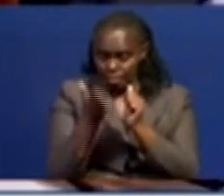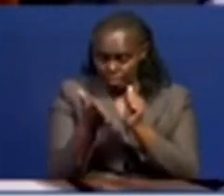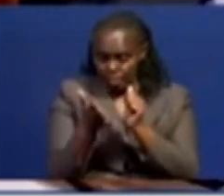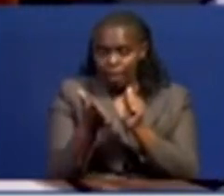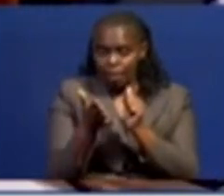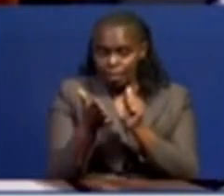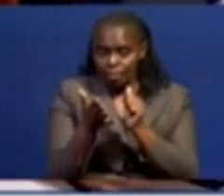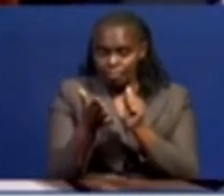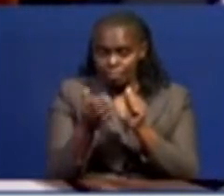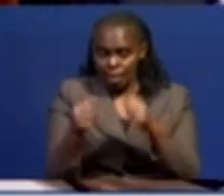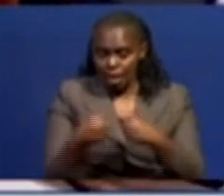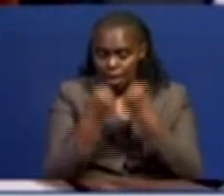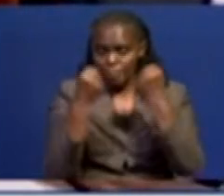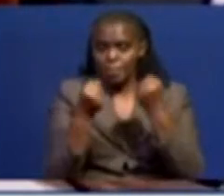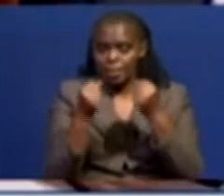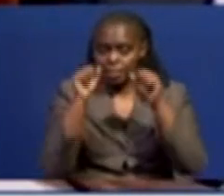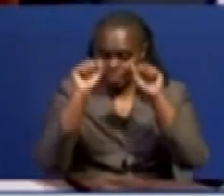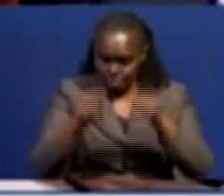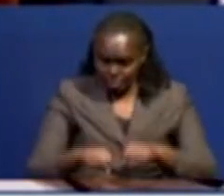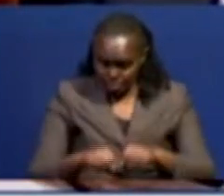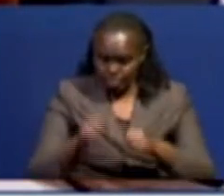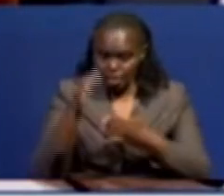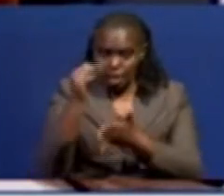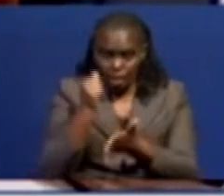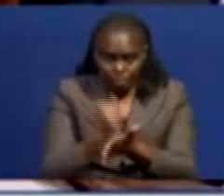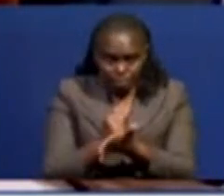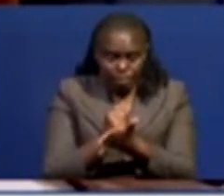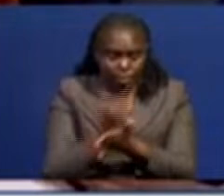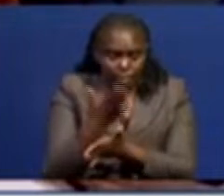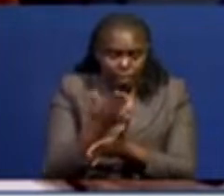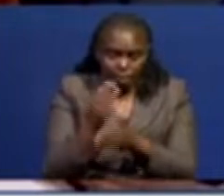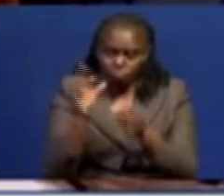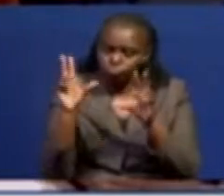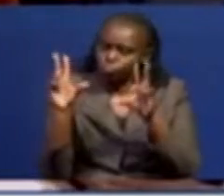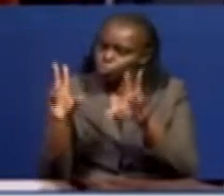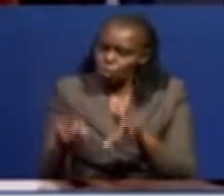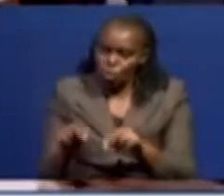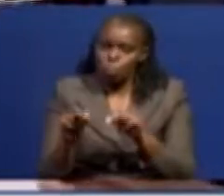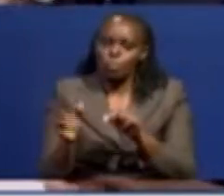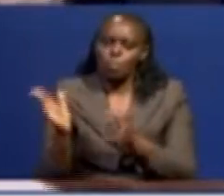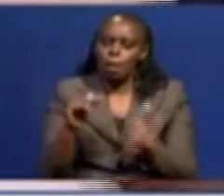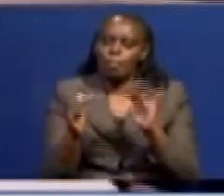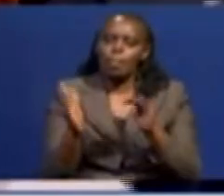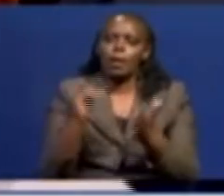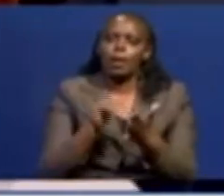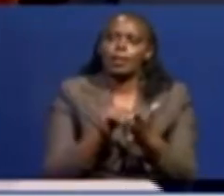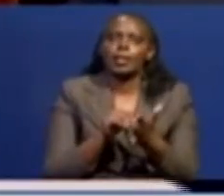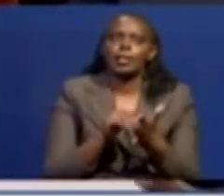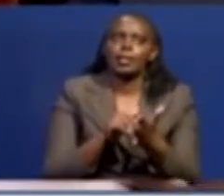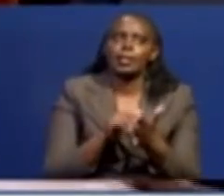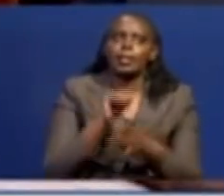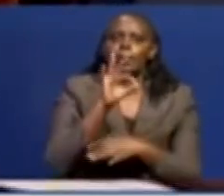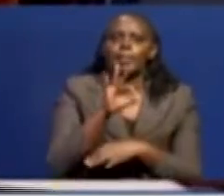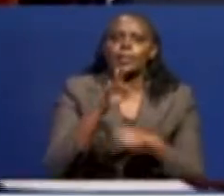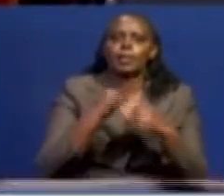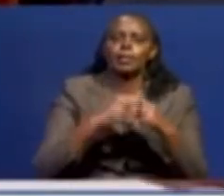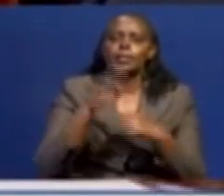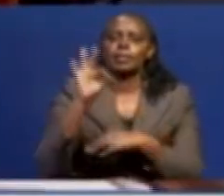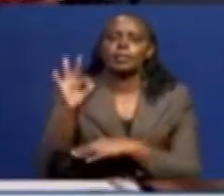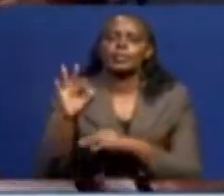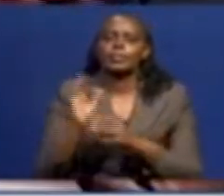fall due? Yes. Was there an appointment? No. Let's go back again to